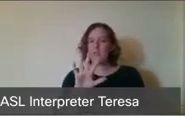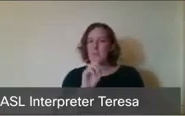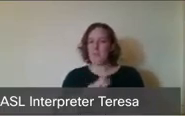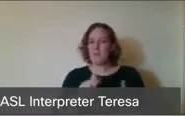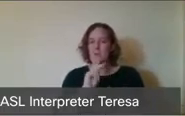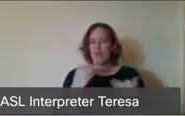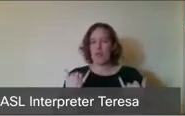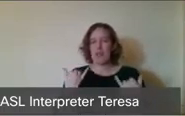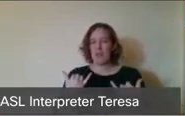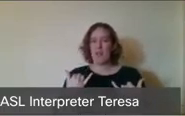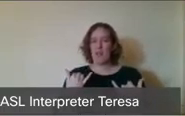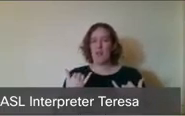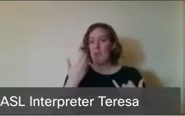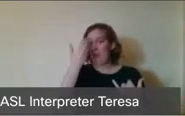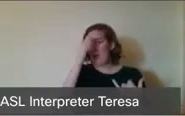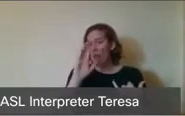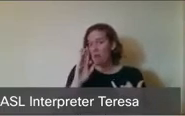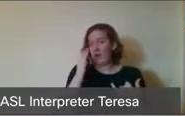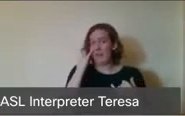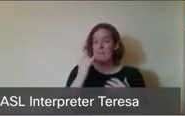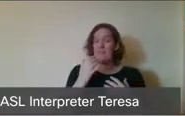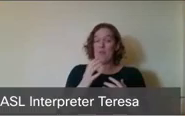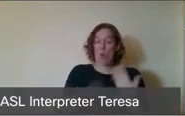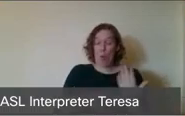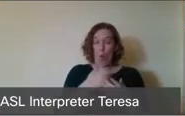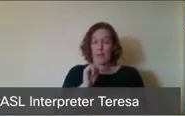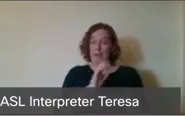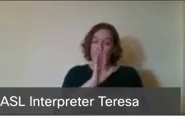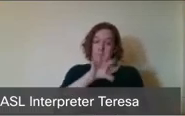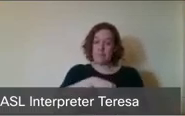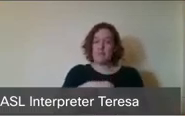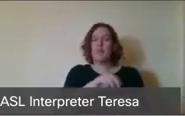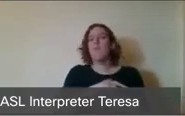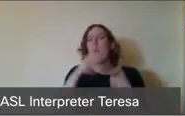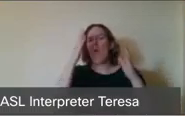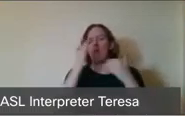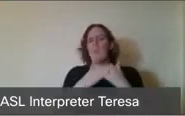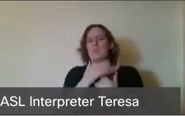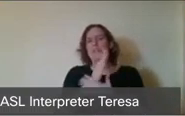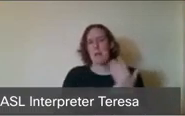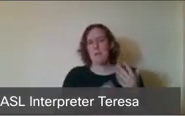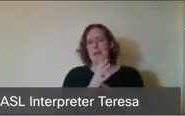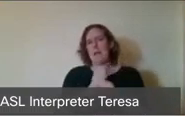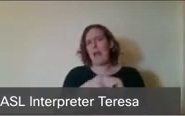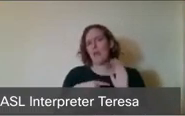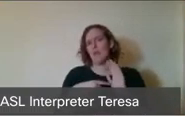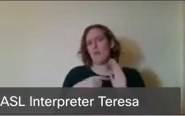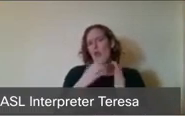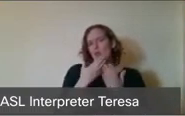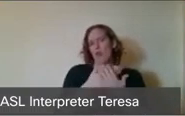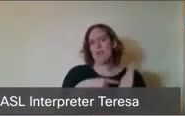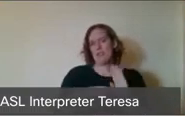session, so I don't know if we're going to get that many, but we definitely hope to get something close to it to get just a representative sample. And thank you for those who